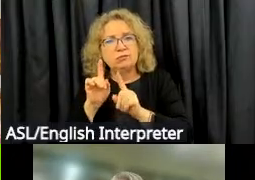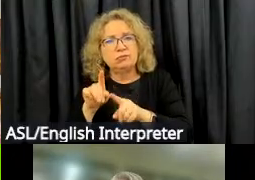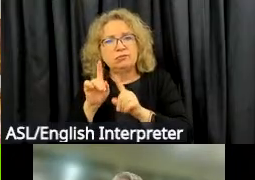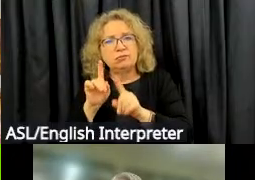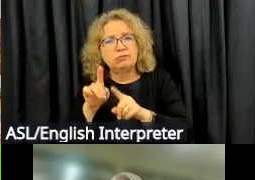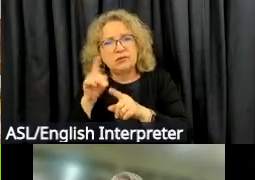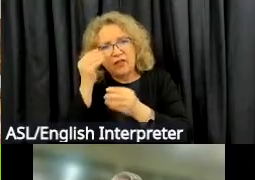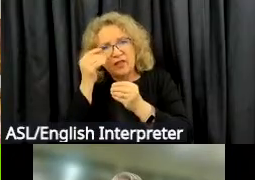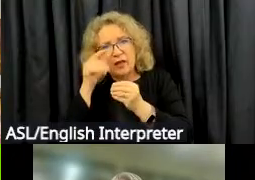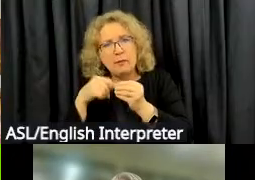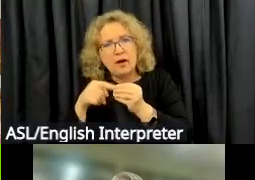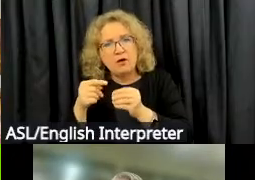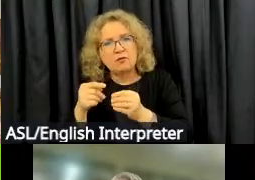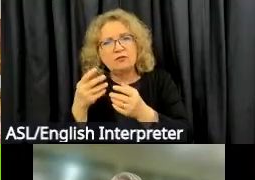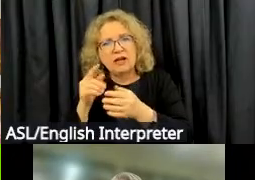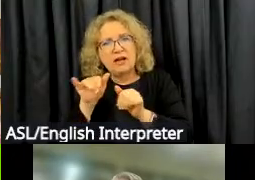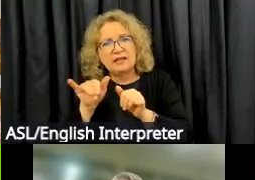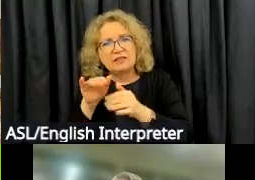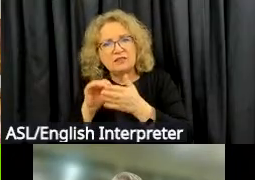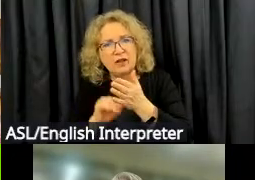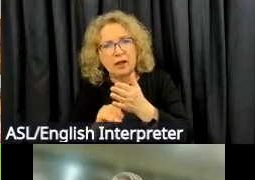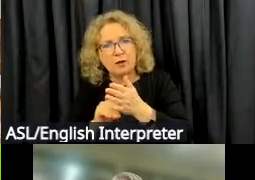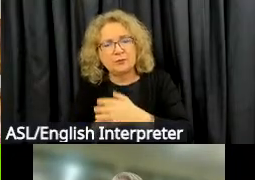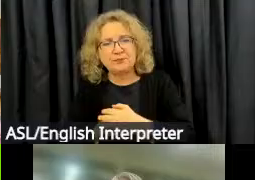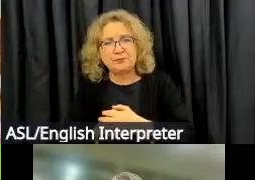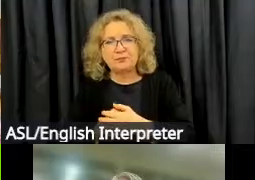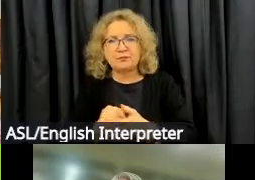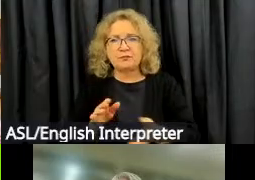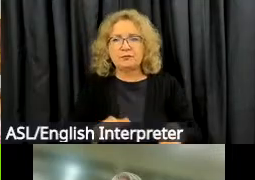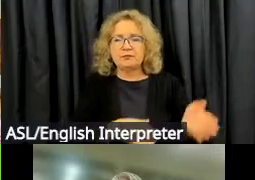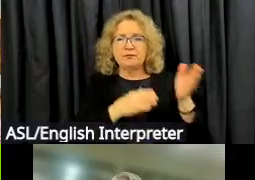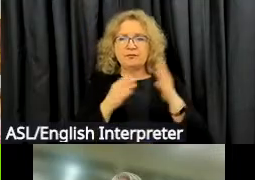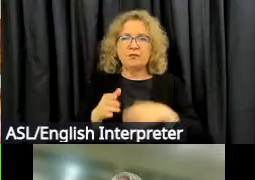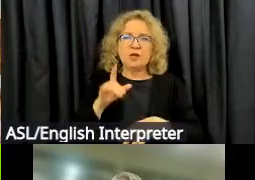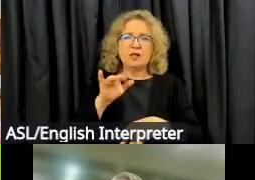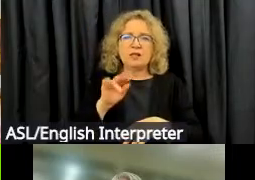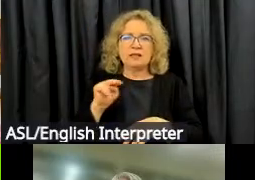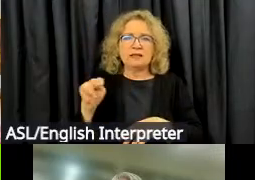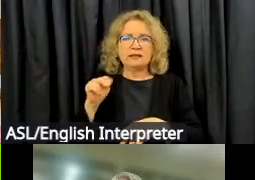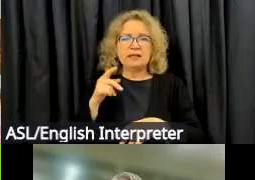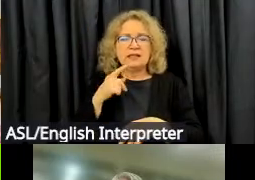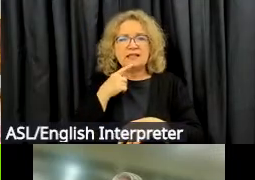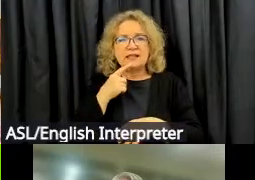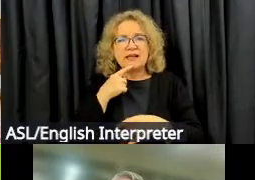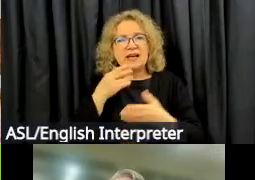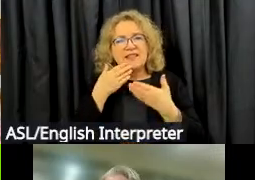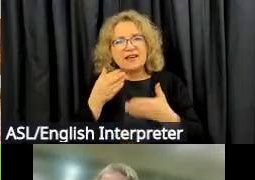Thank you, Julie, and thank you for keeping us on even while you're